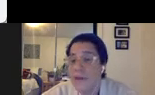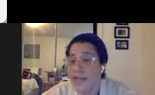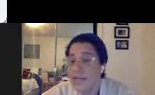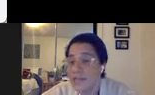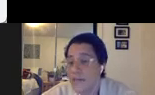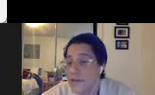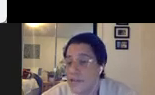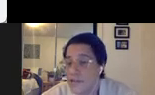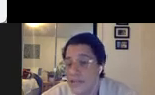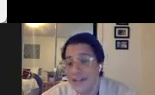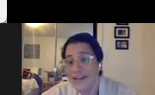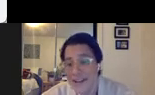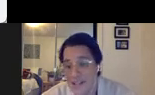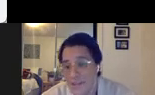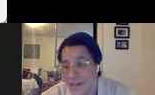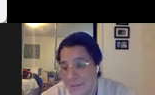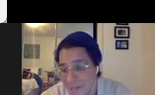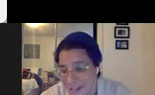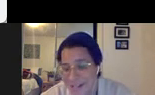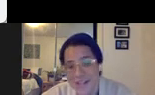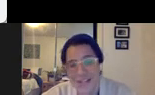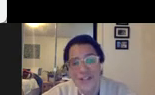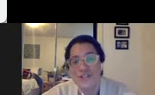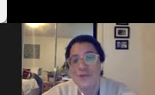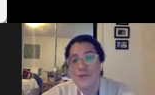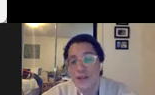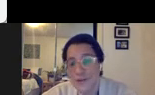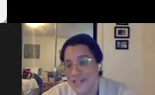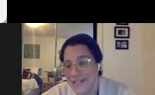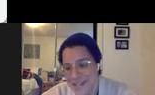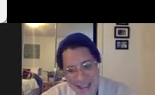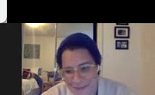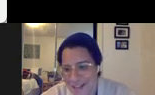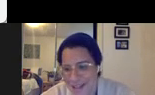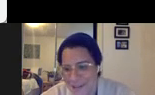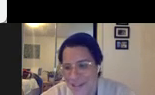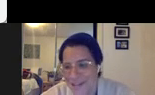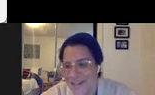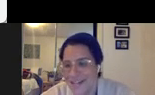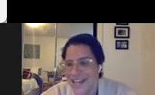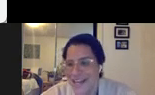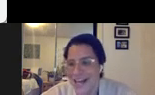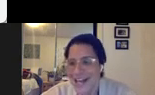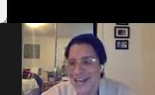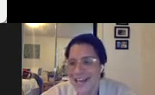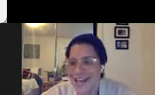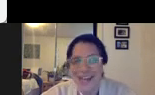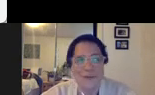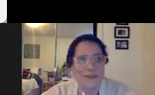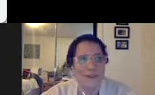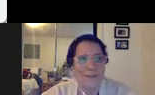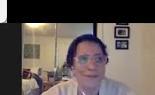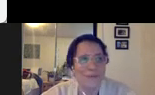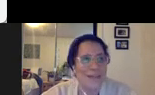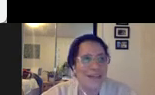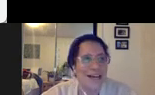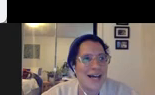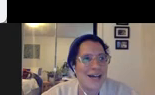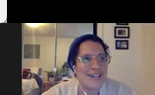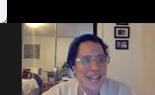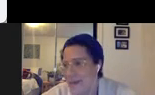the member body is that they're interested in a 90-minute meeting. So we are going to take it back up, Kevin, and